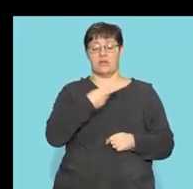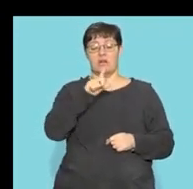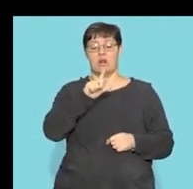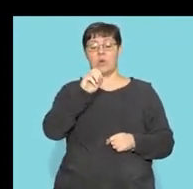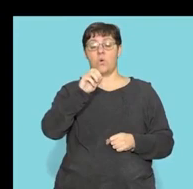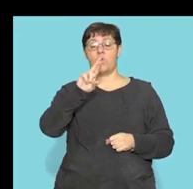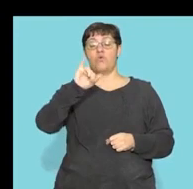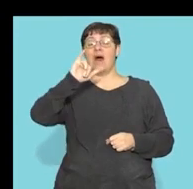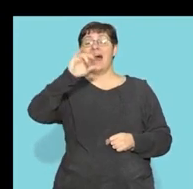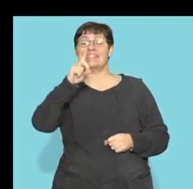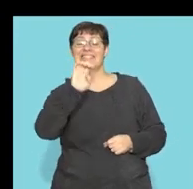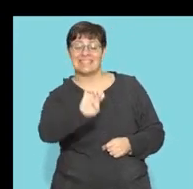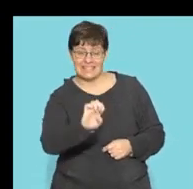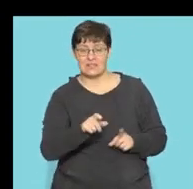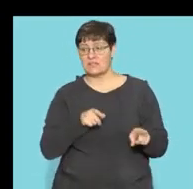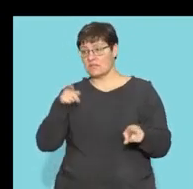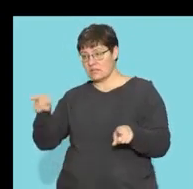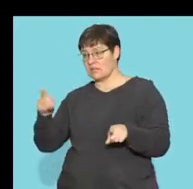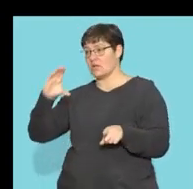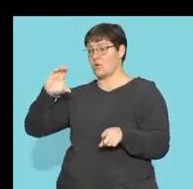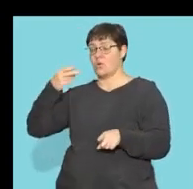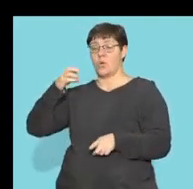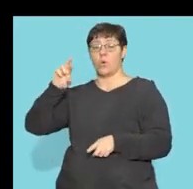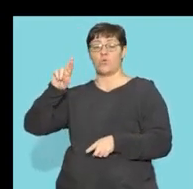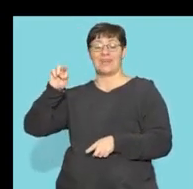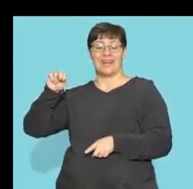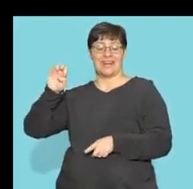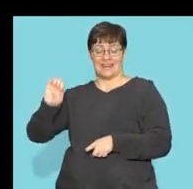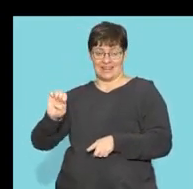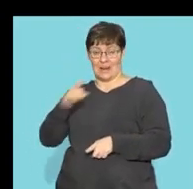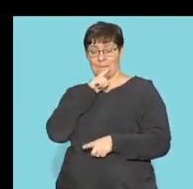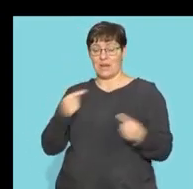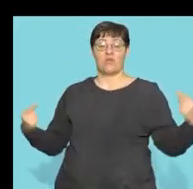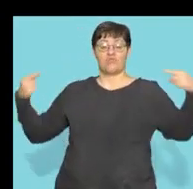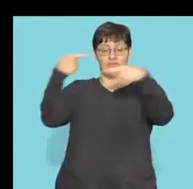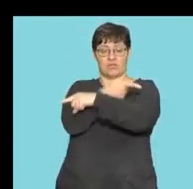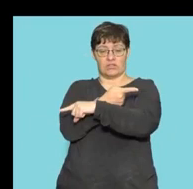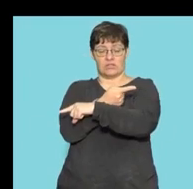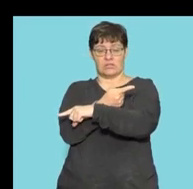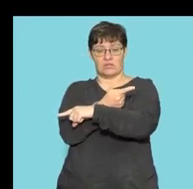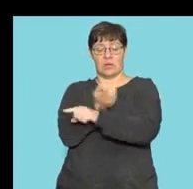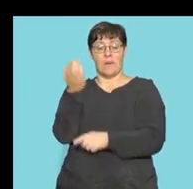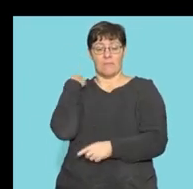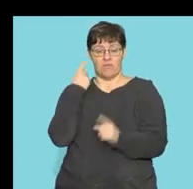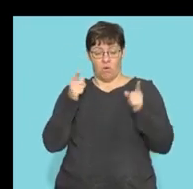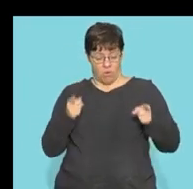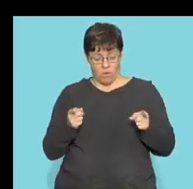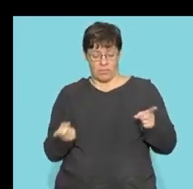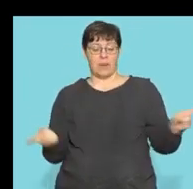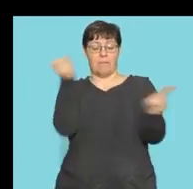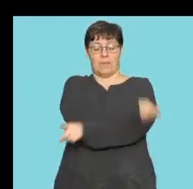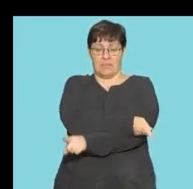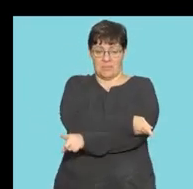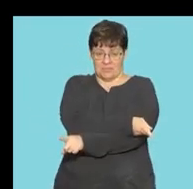Notice the difference, chloride, and this is chlorine. So we're now writing it in the reverse order. We flipped